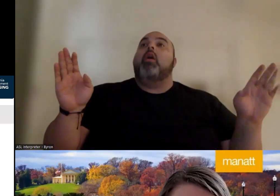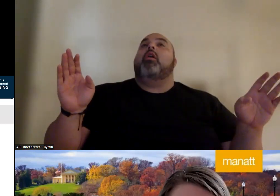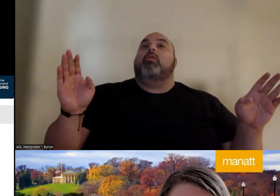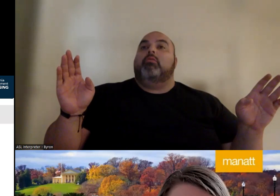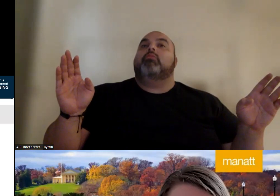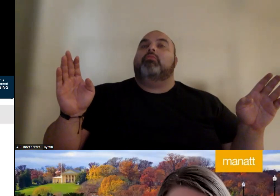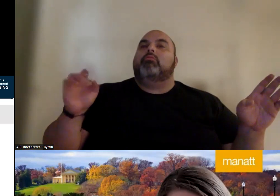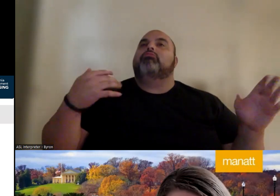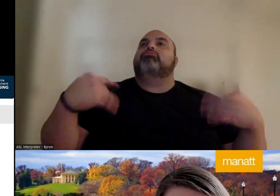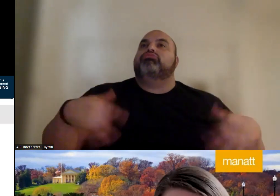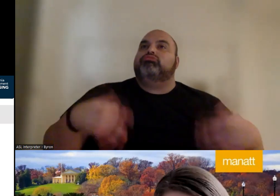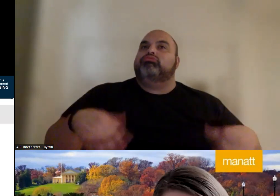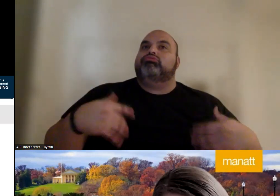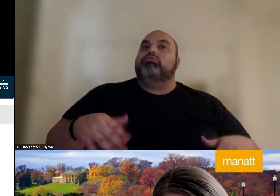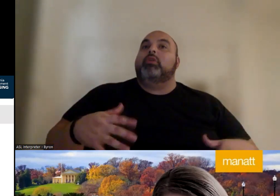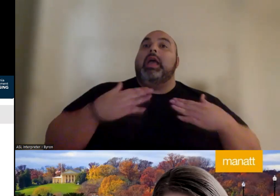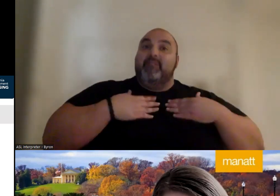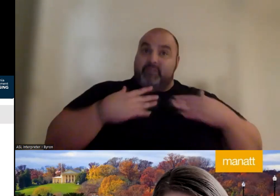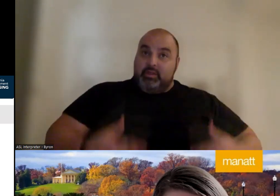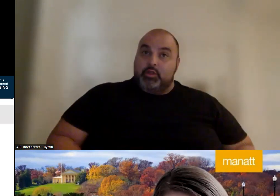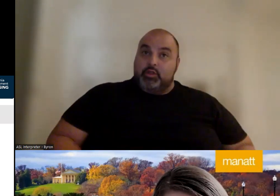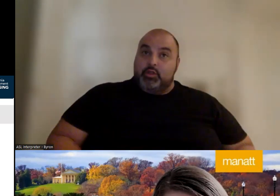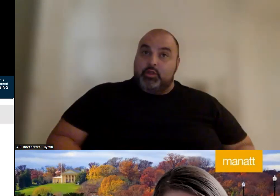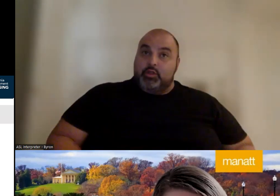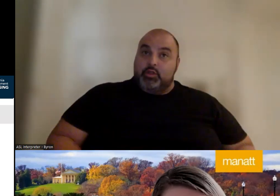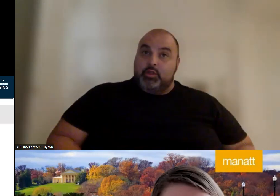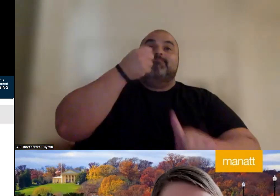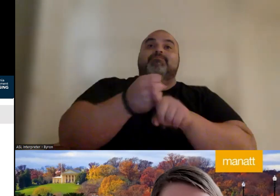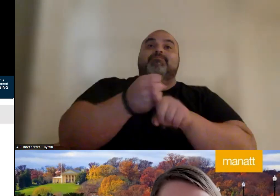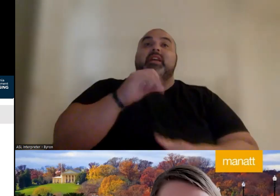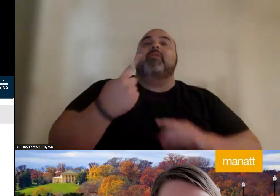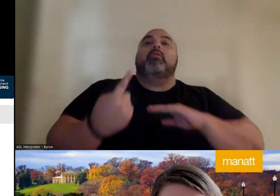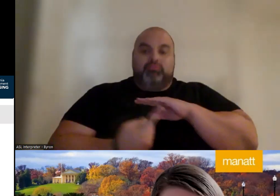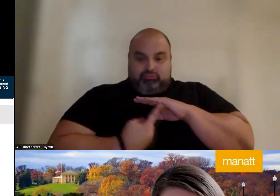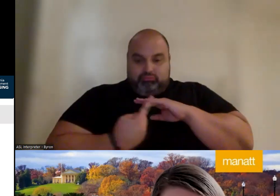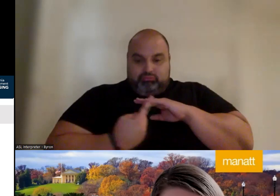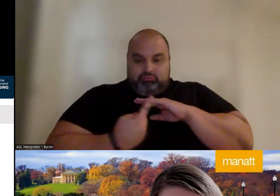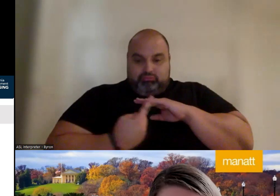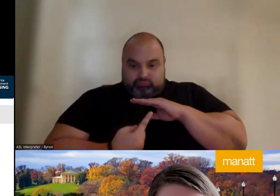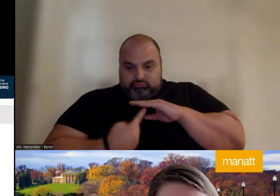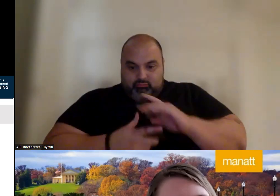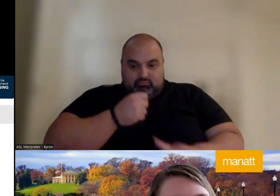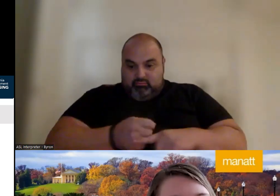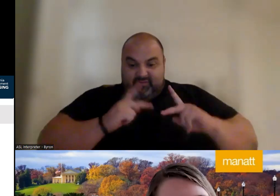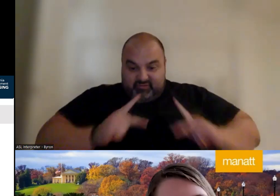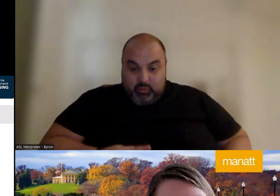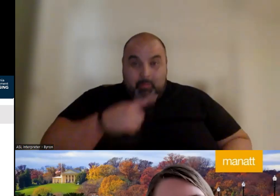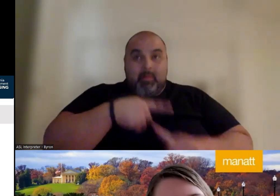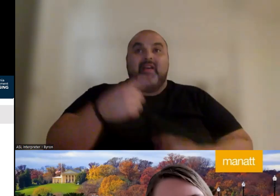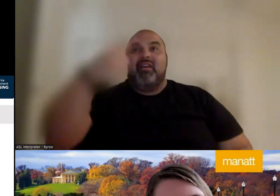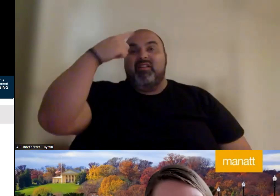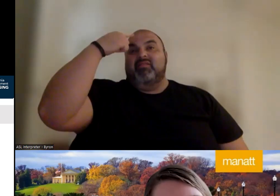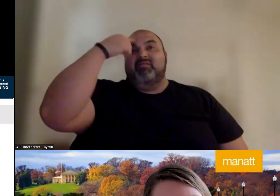significant physical and mental health impact of social isolation. And loneliness. So as a reminder for everyone,